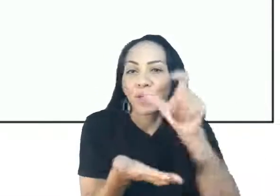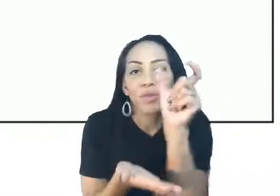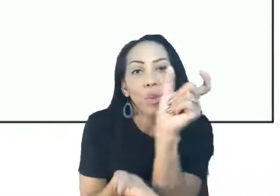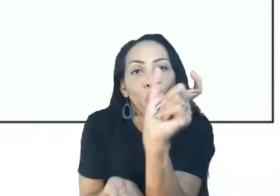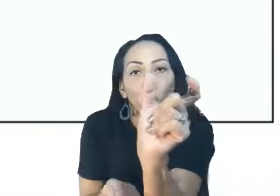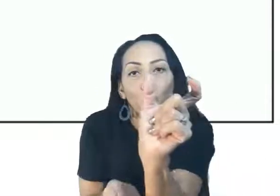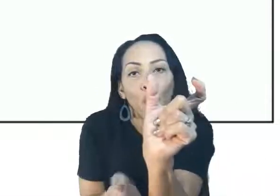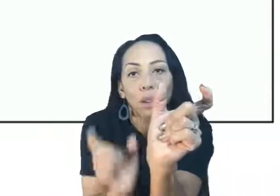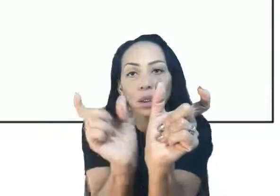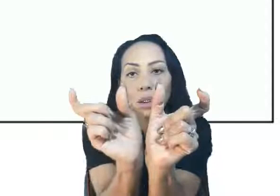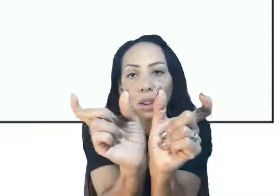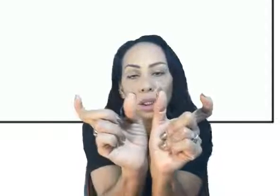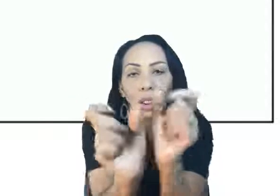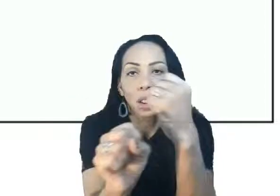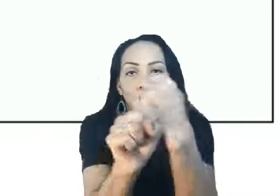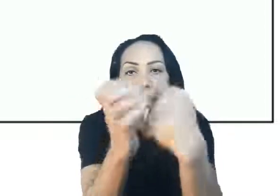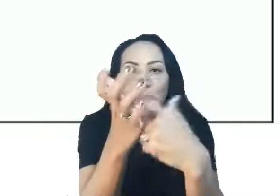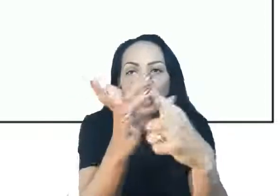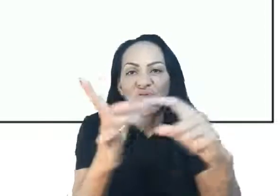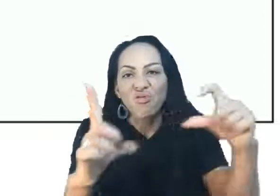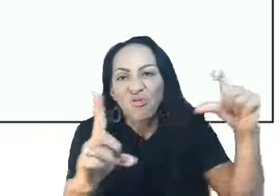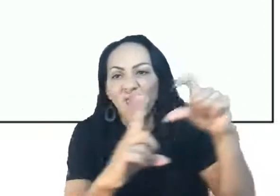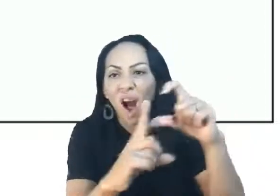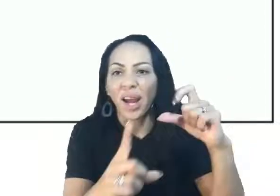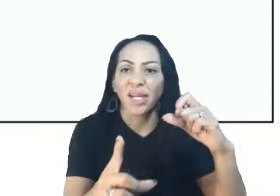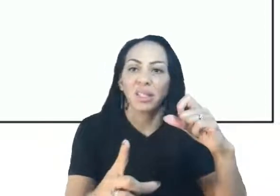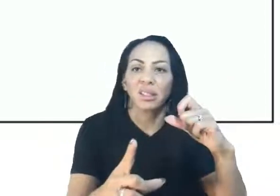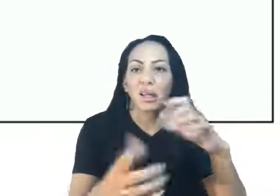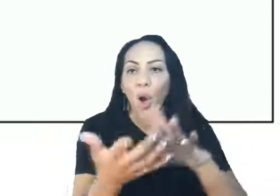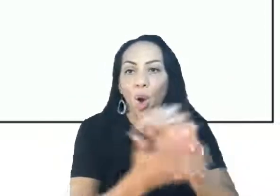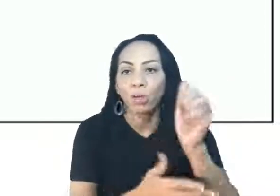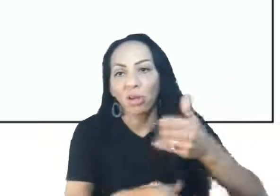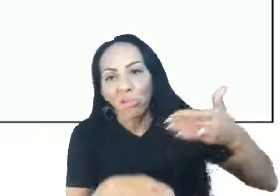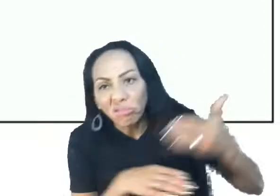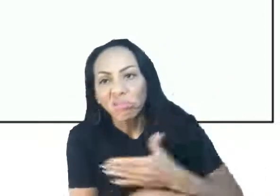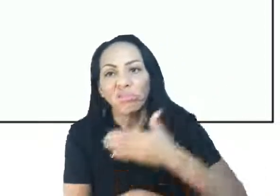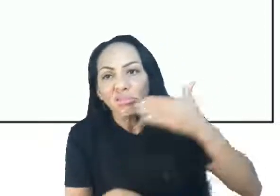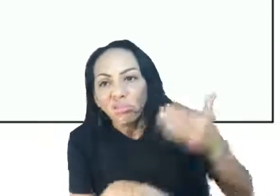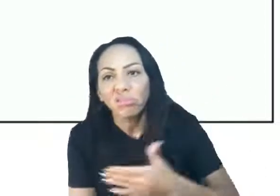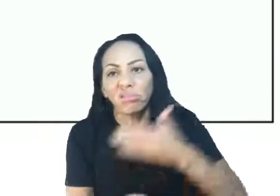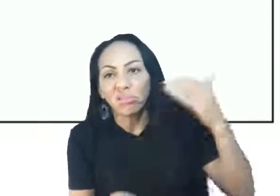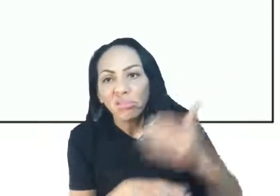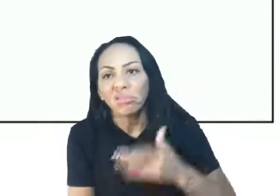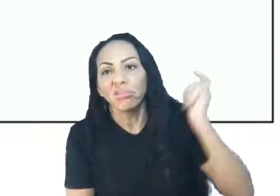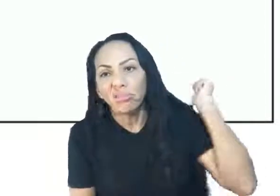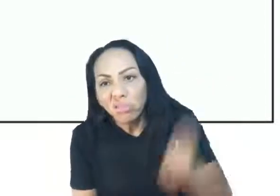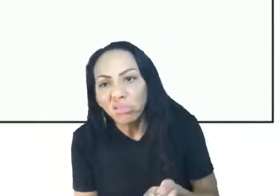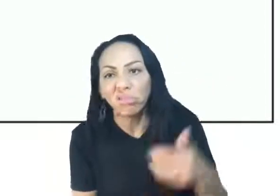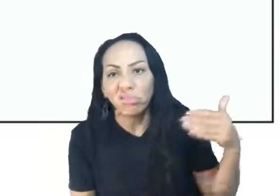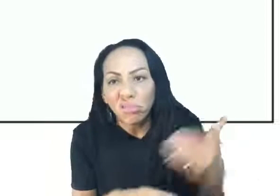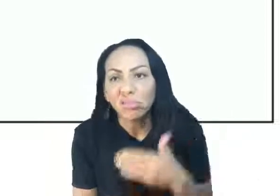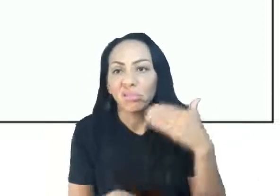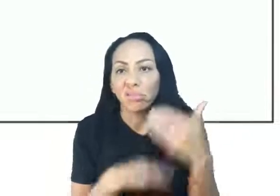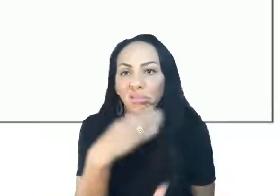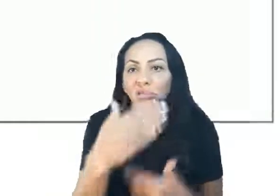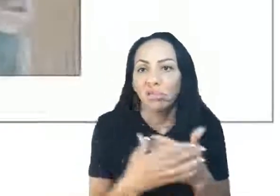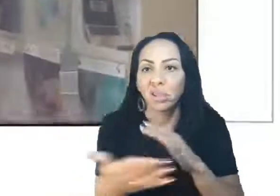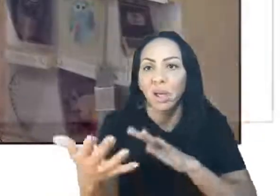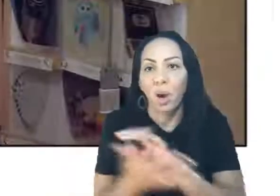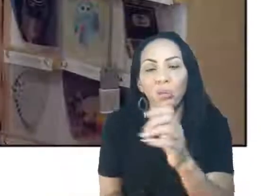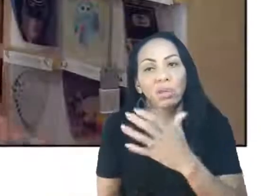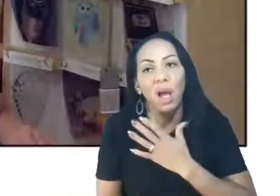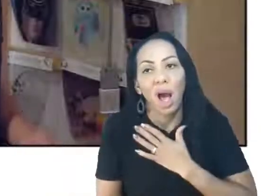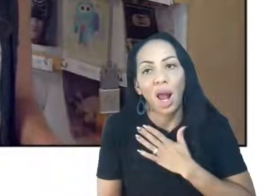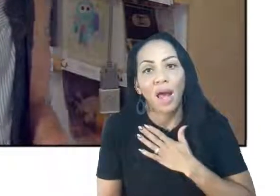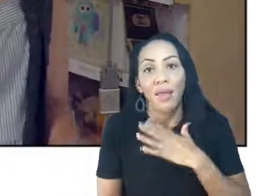to. So I'm going to leave it there. And if anybody has questions